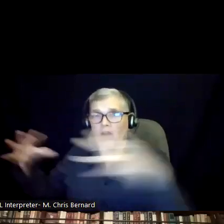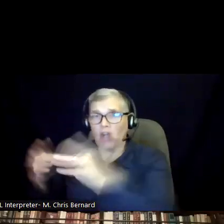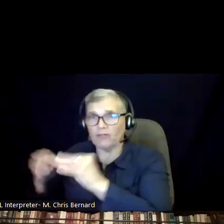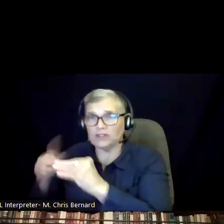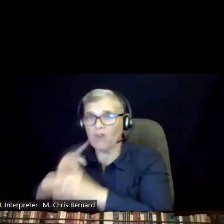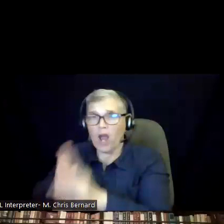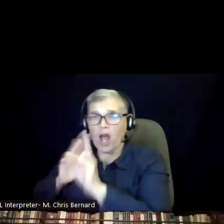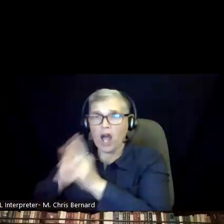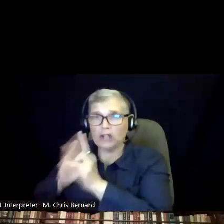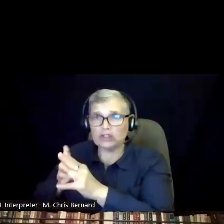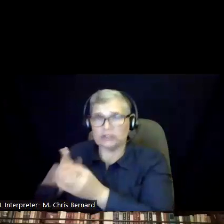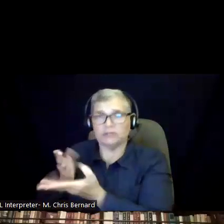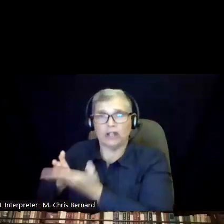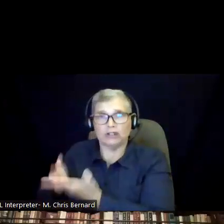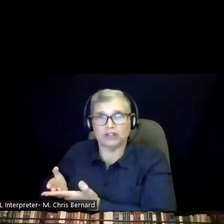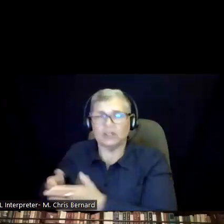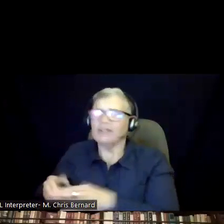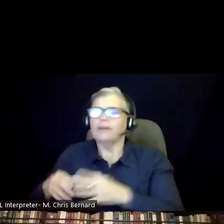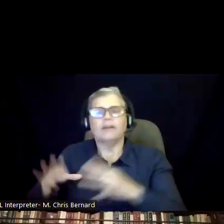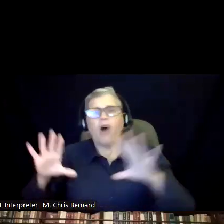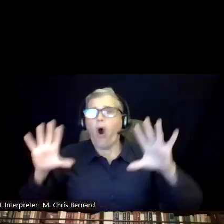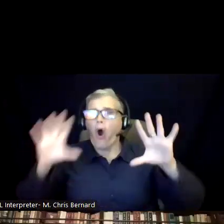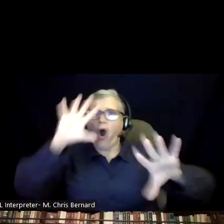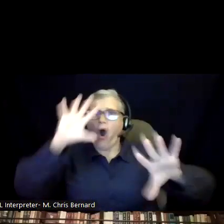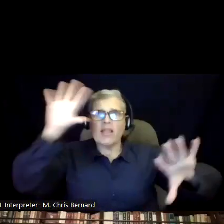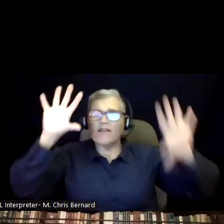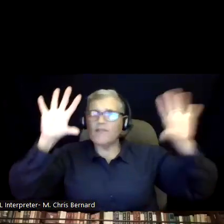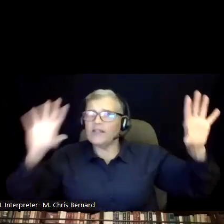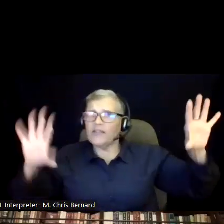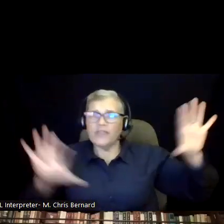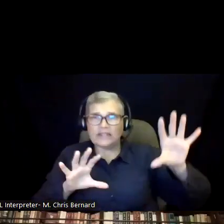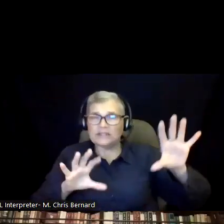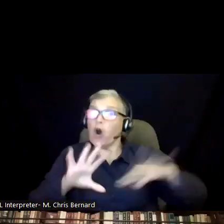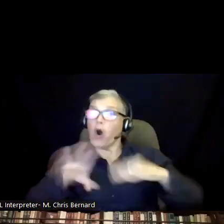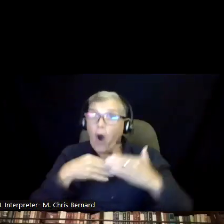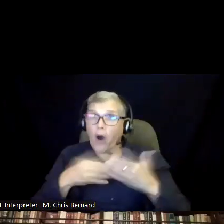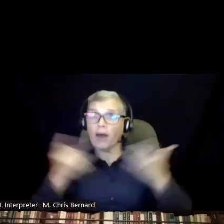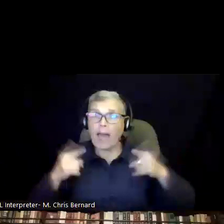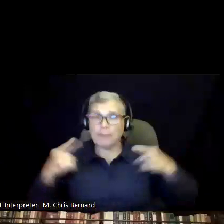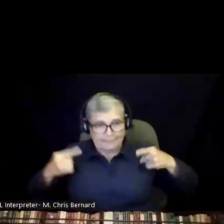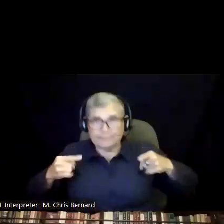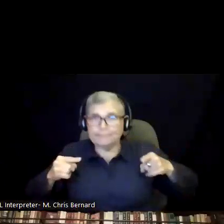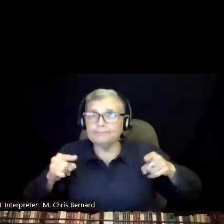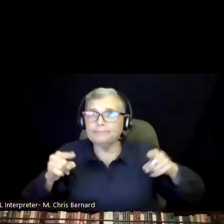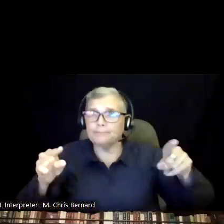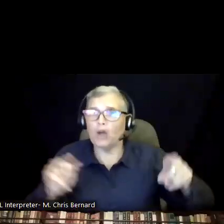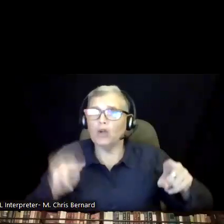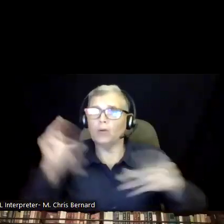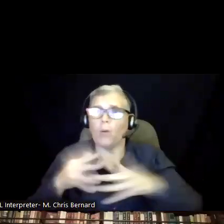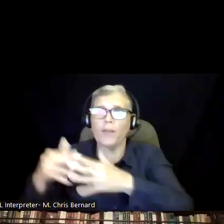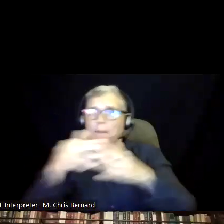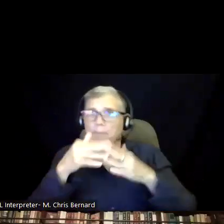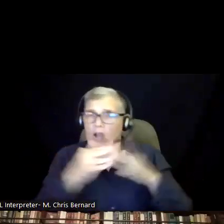all of these things sort of exist in the same space as the North American model. They vary in degrees